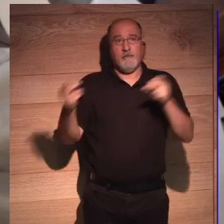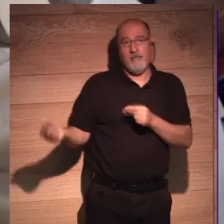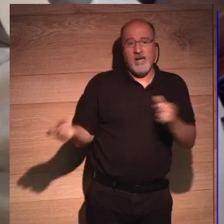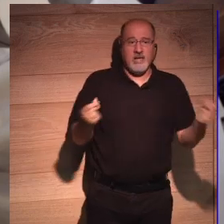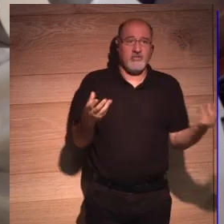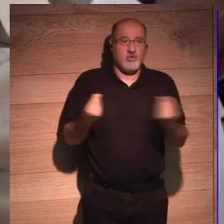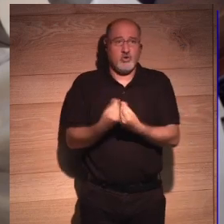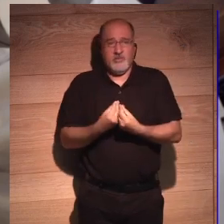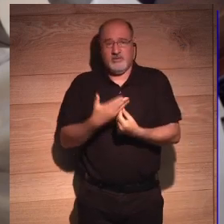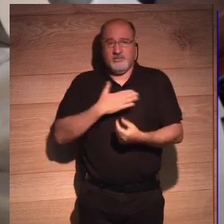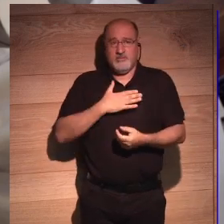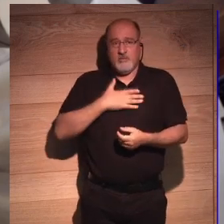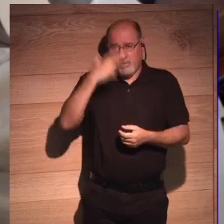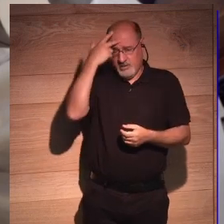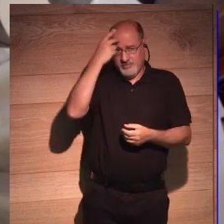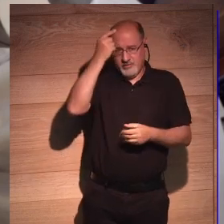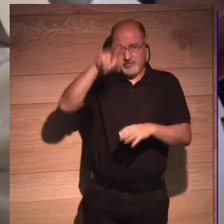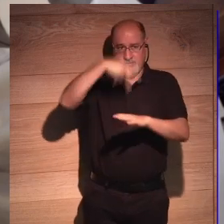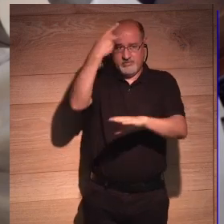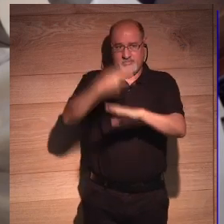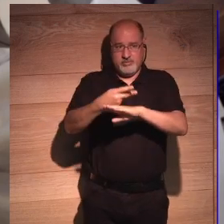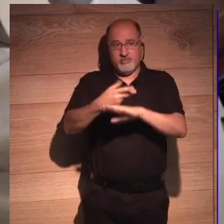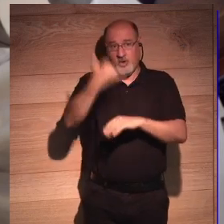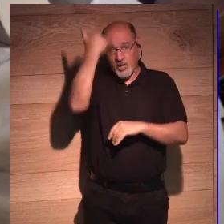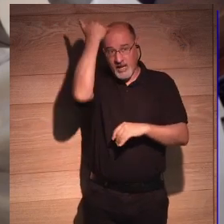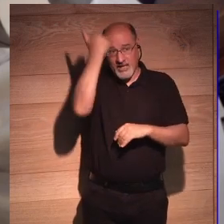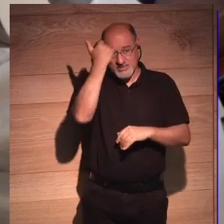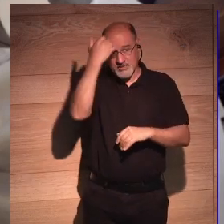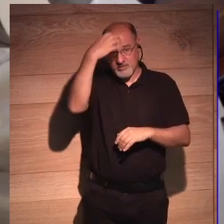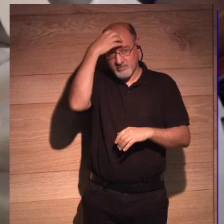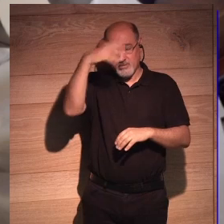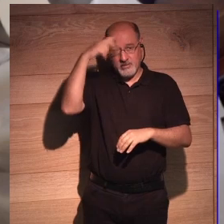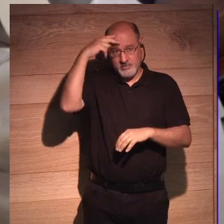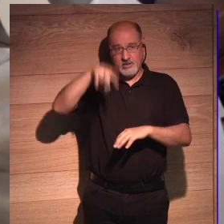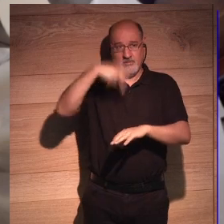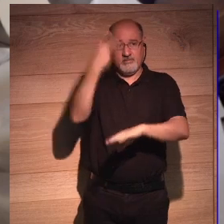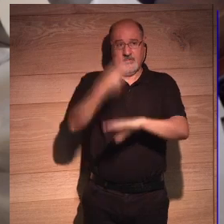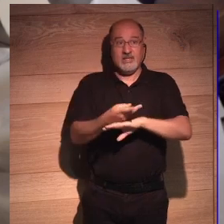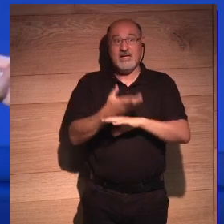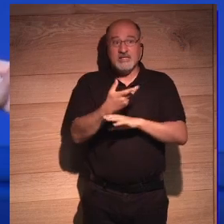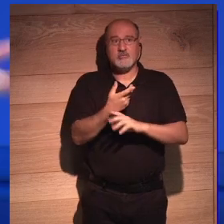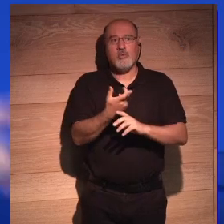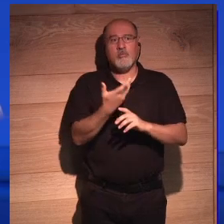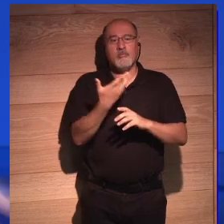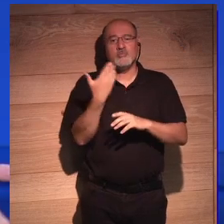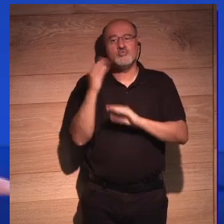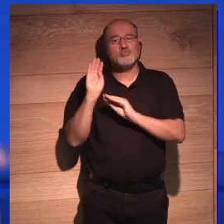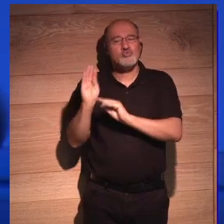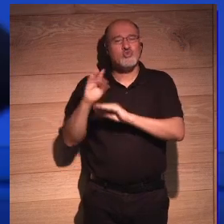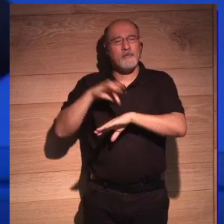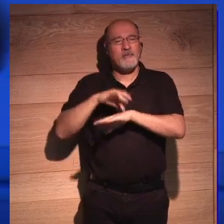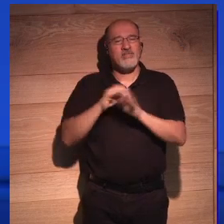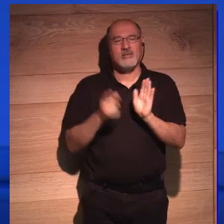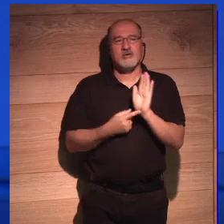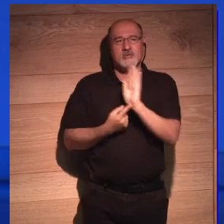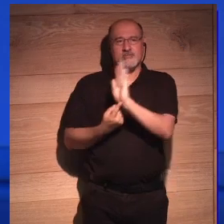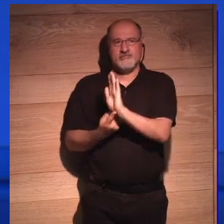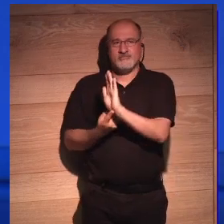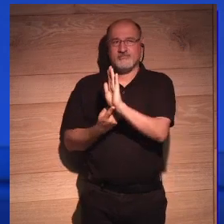made this experience because she wanted to show her doctor what a night out was like for her when she knows at any point she might have an epileptic fit. You